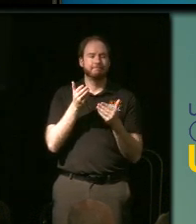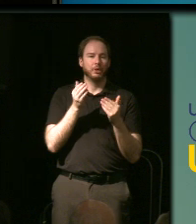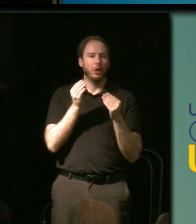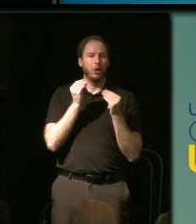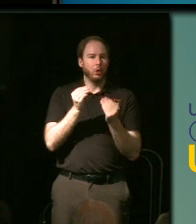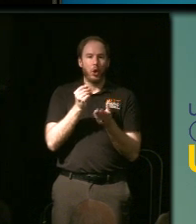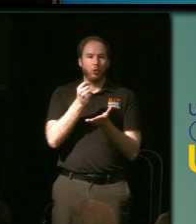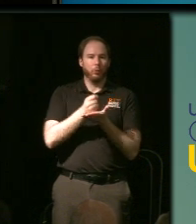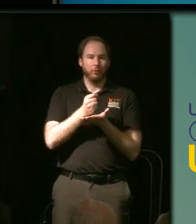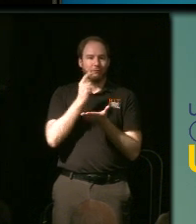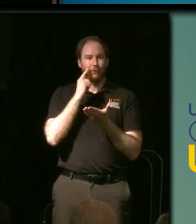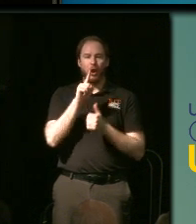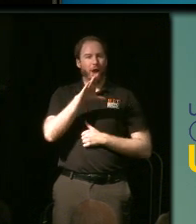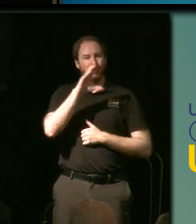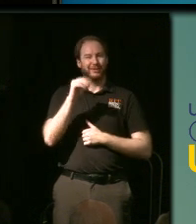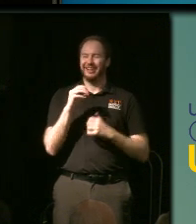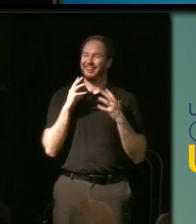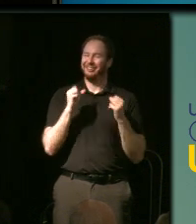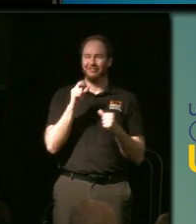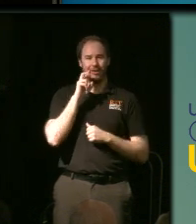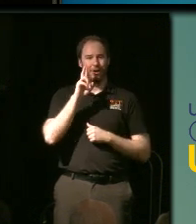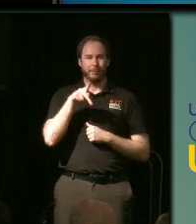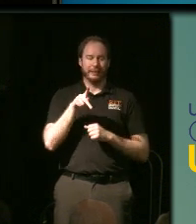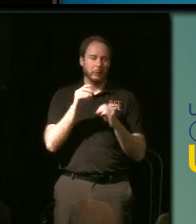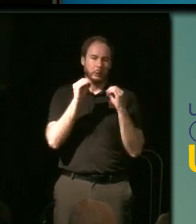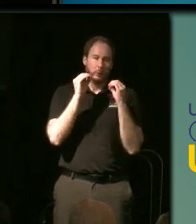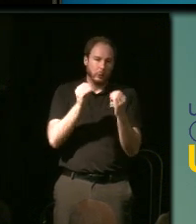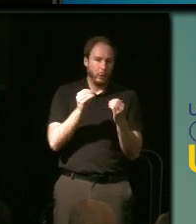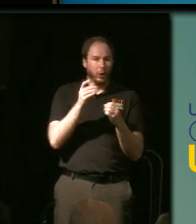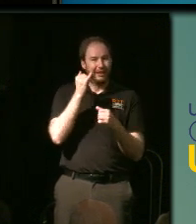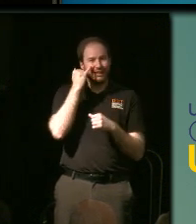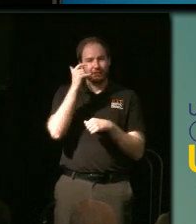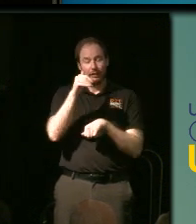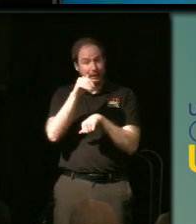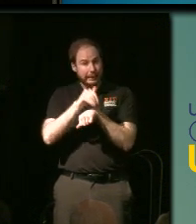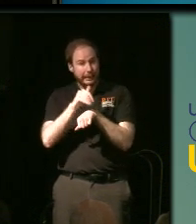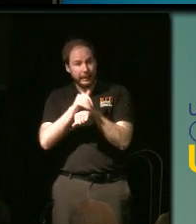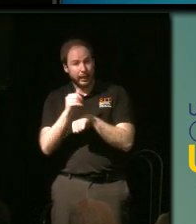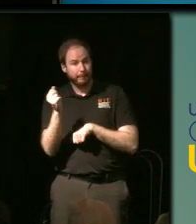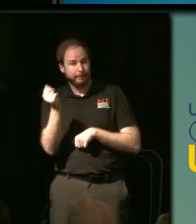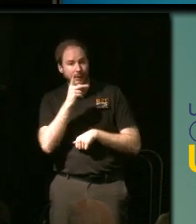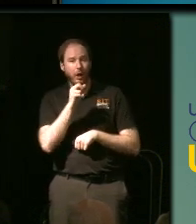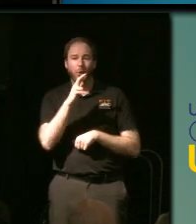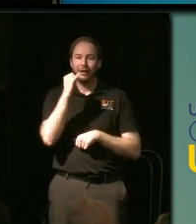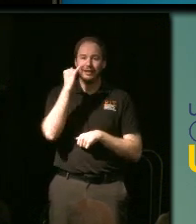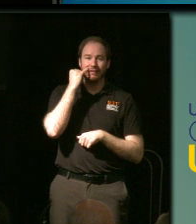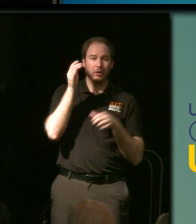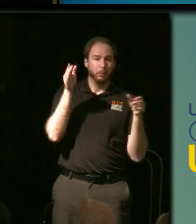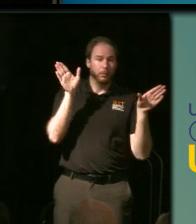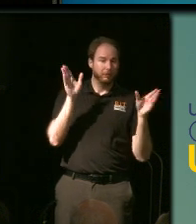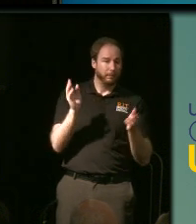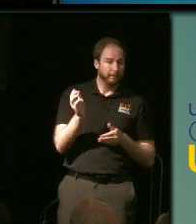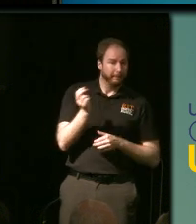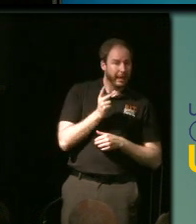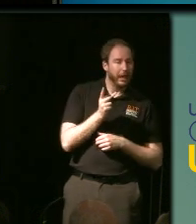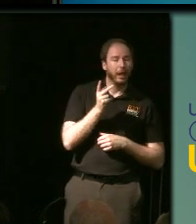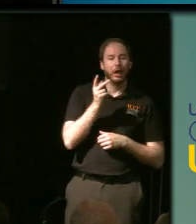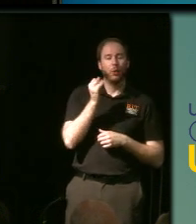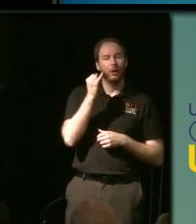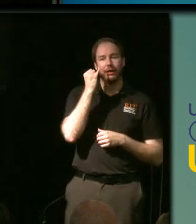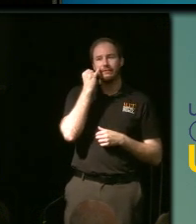going to restore everything about RP, where your night vision is going to come back, your peripheral vision is going to come back, you're going to be seeing